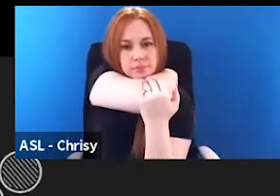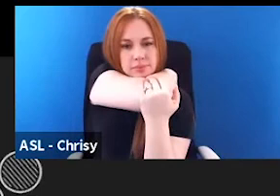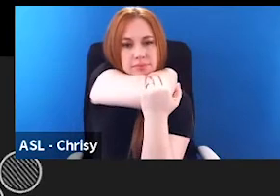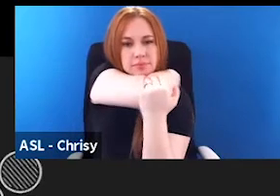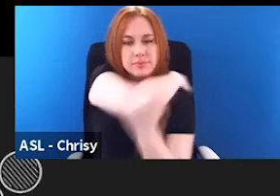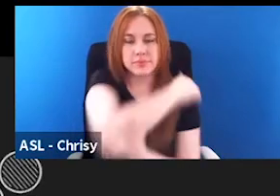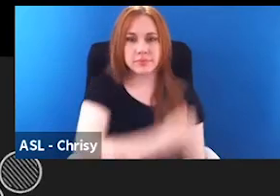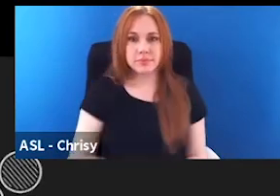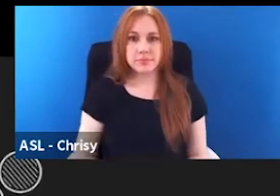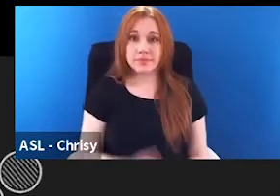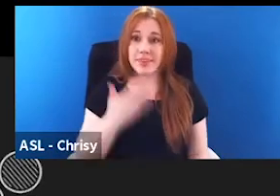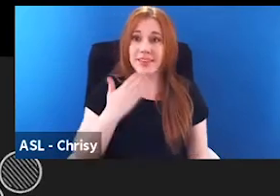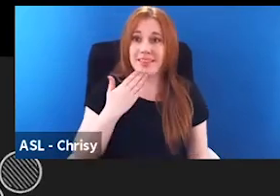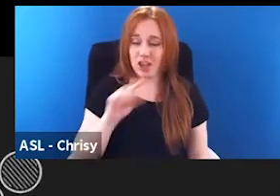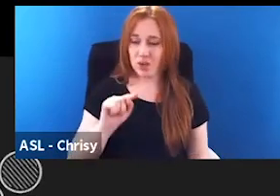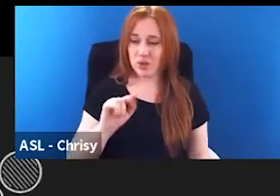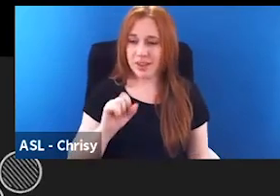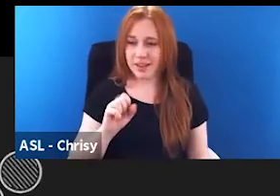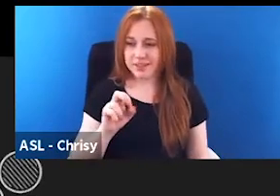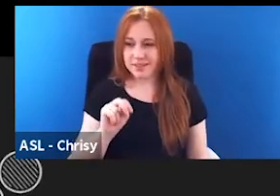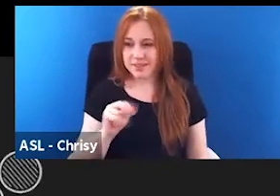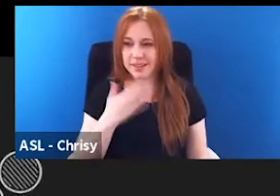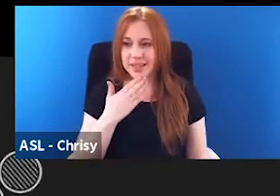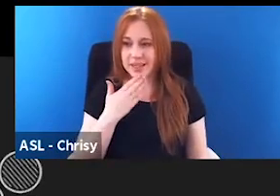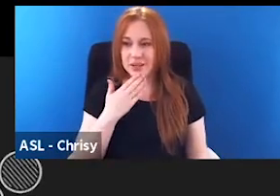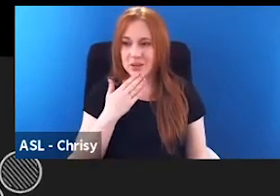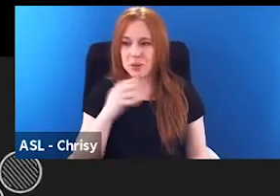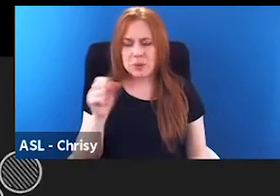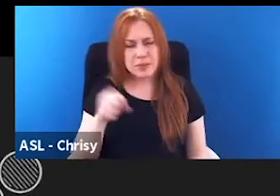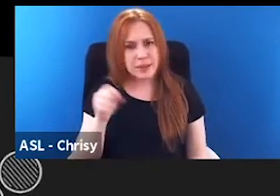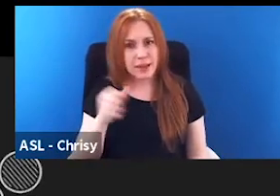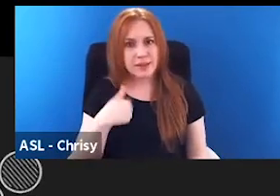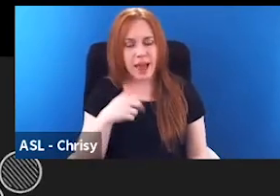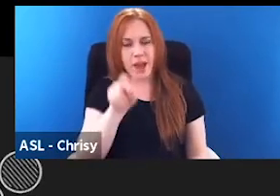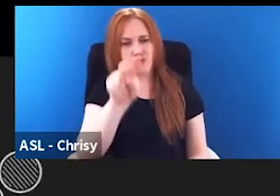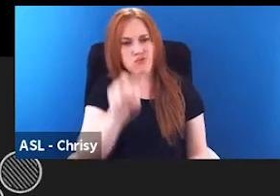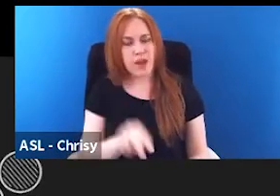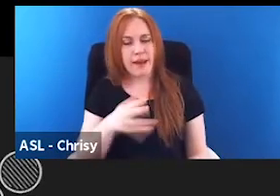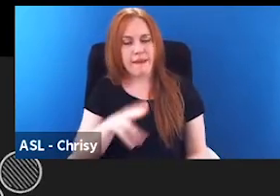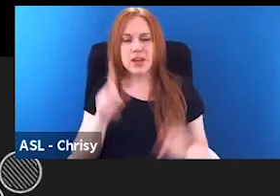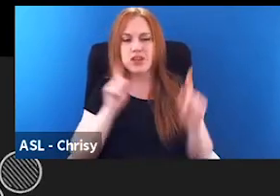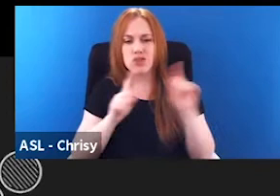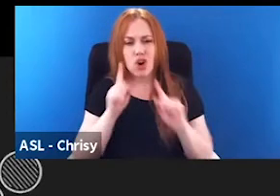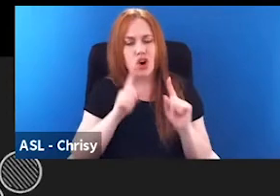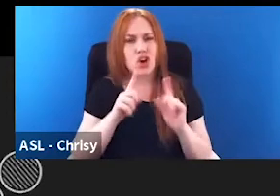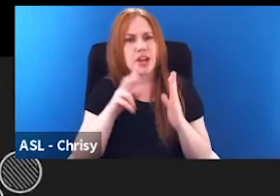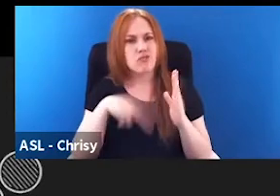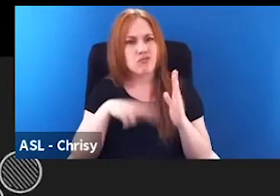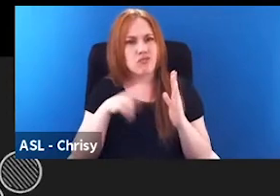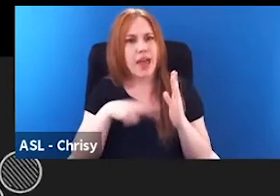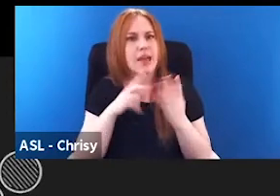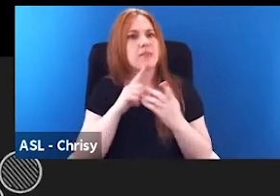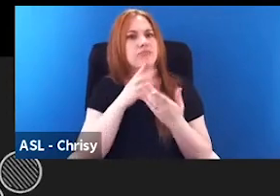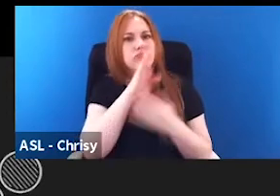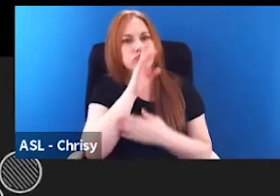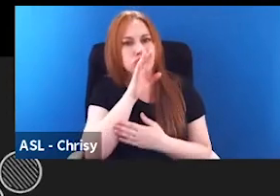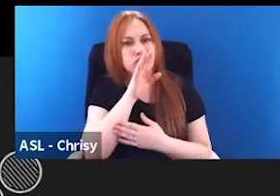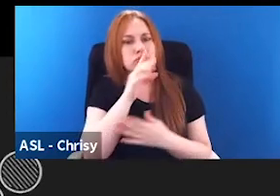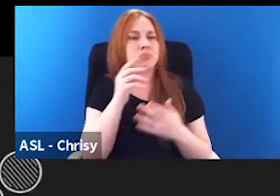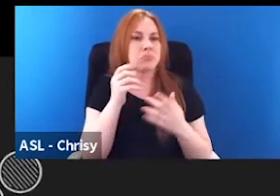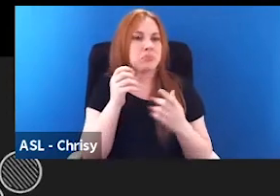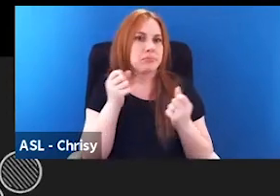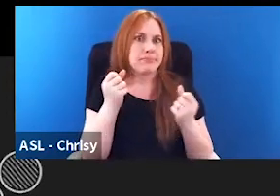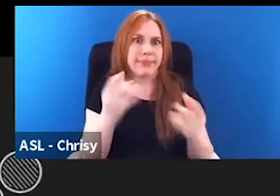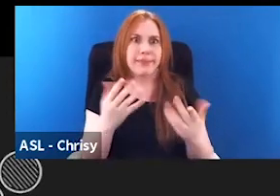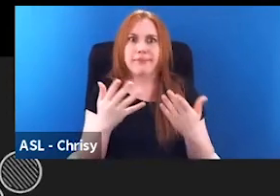Yeah, thanks, Tysonn. And every time I've read that and I've heard it read out loud probably